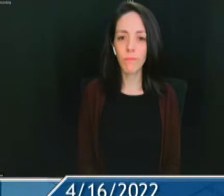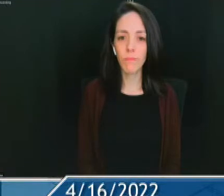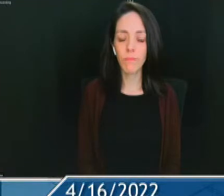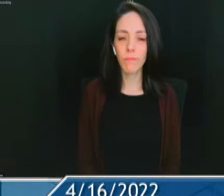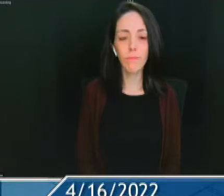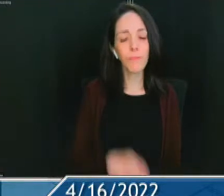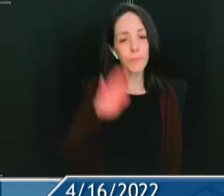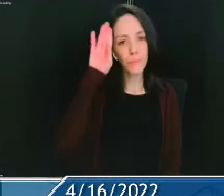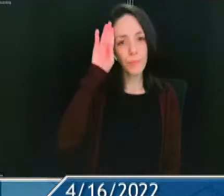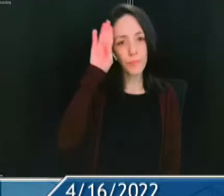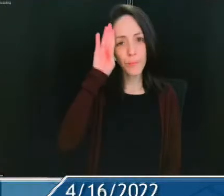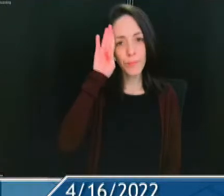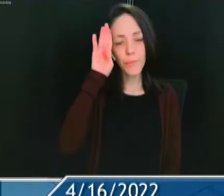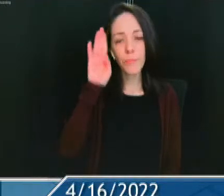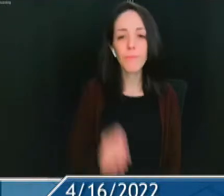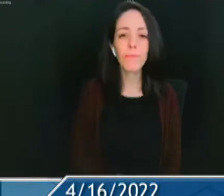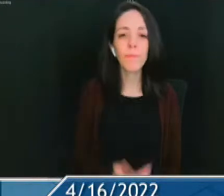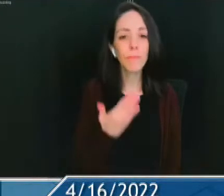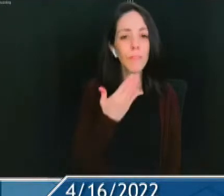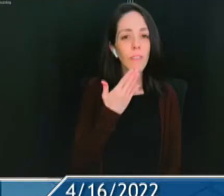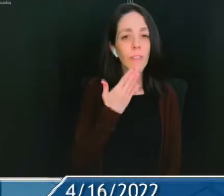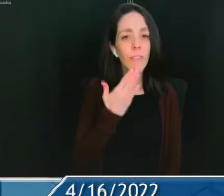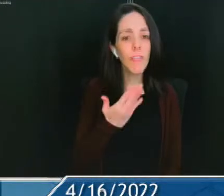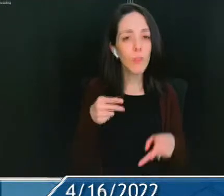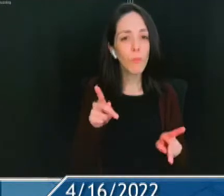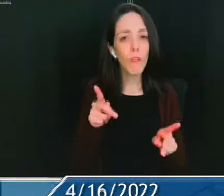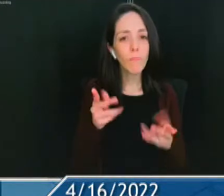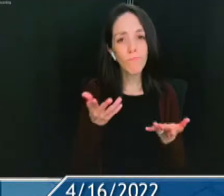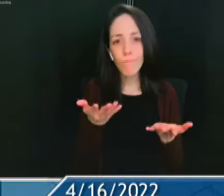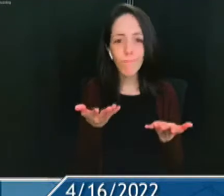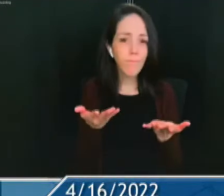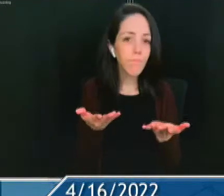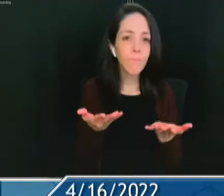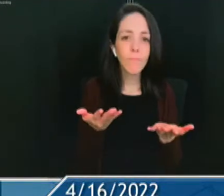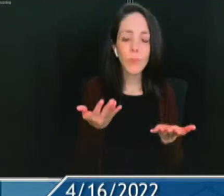Hello. Thank you for giving us the opportunity to speak.